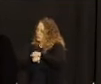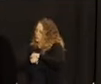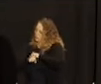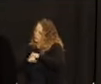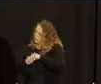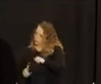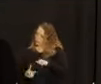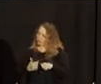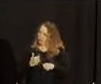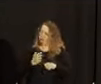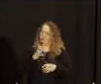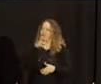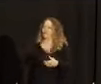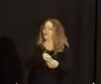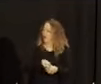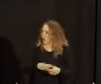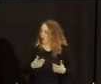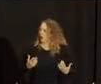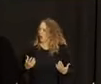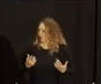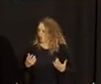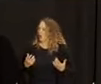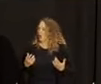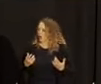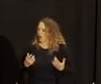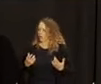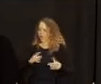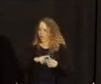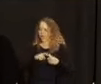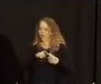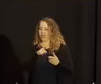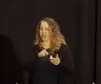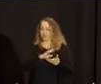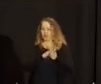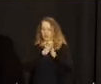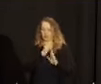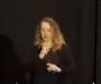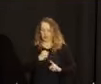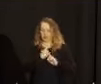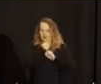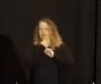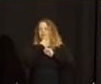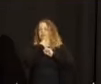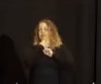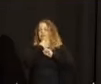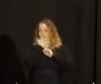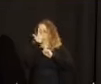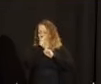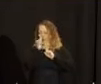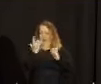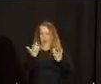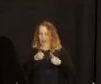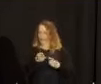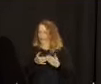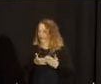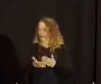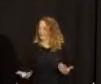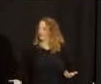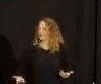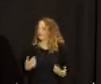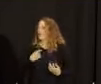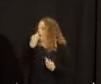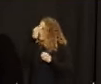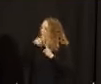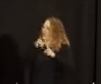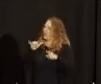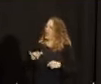may be growing into that space where they become disabled as well, and then what does that look like? So I was just thinking about